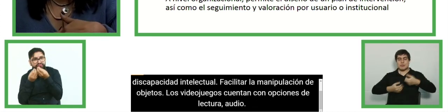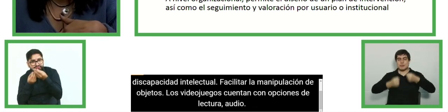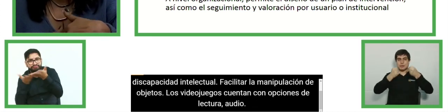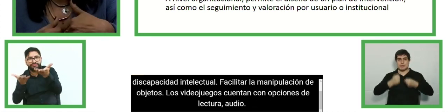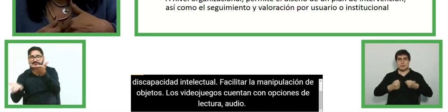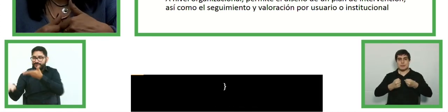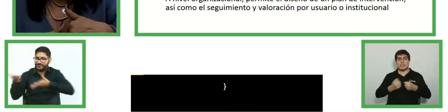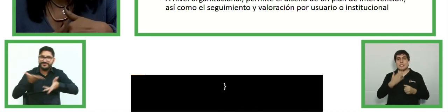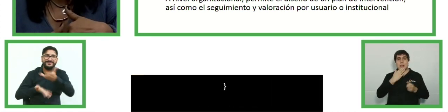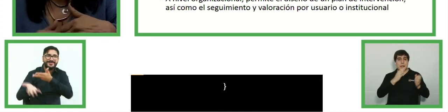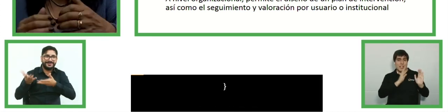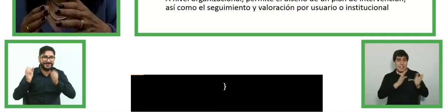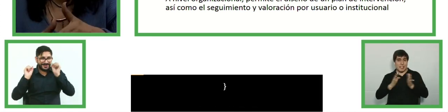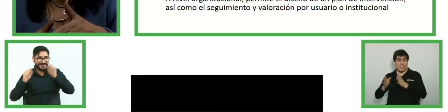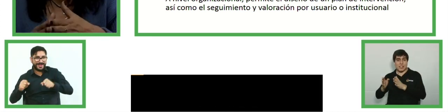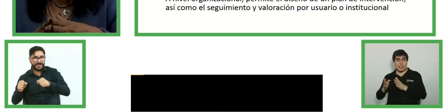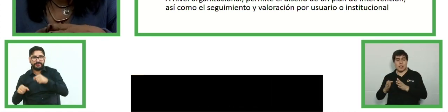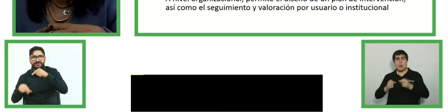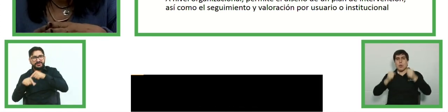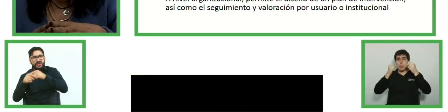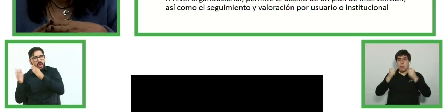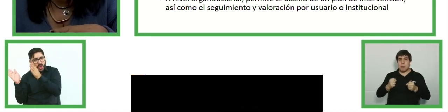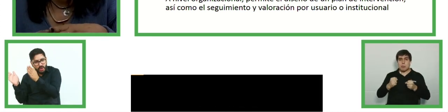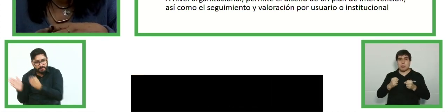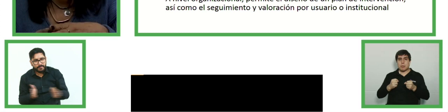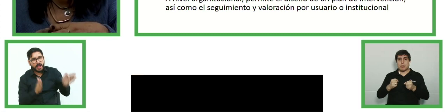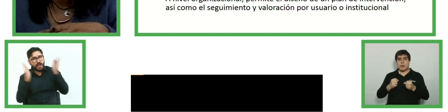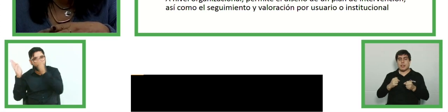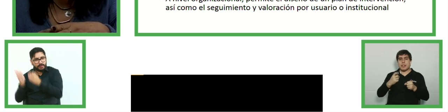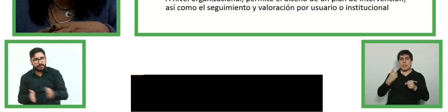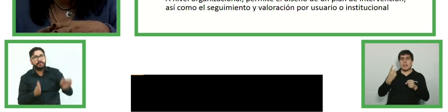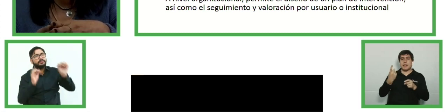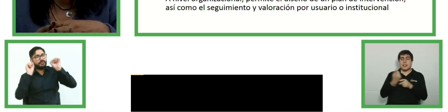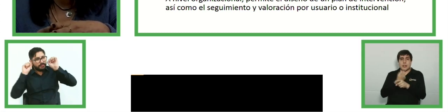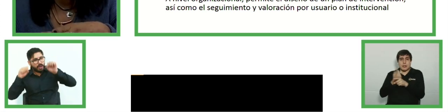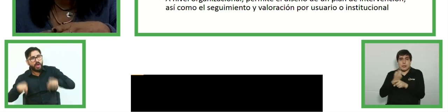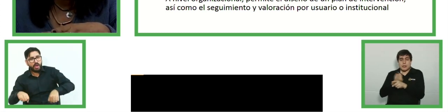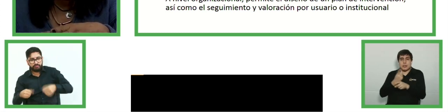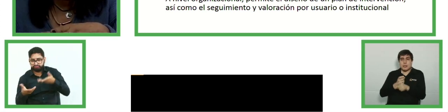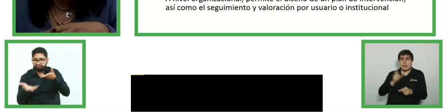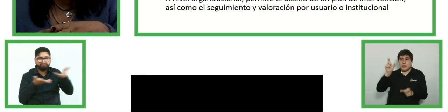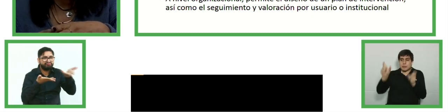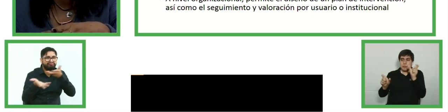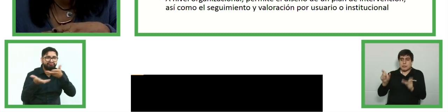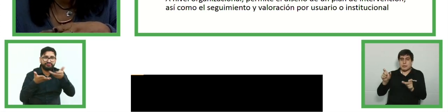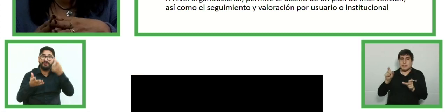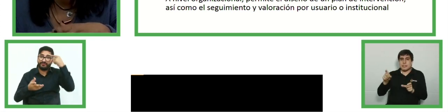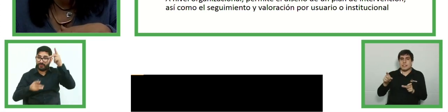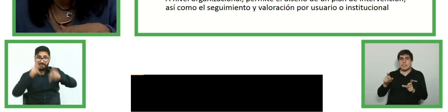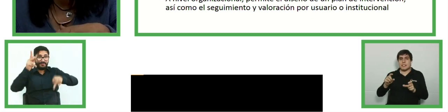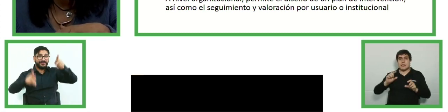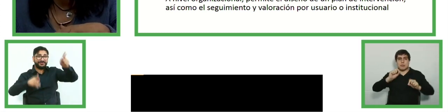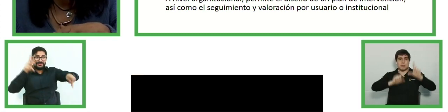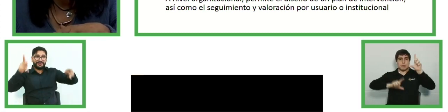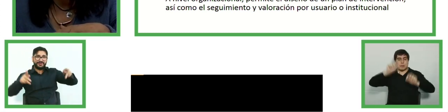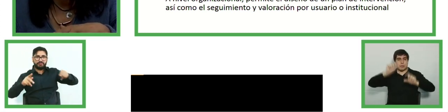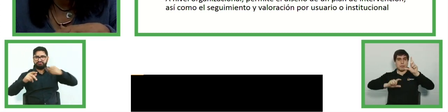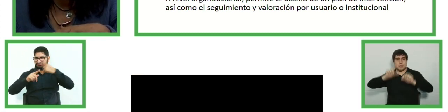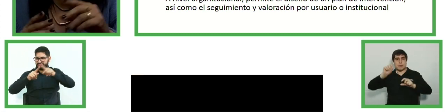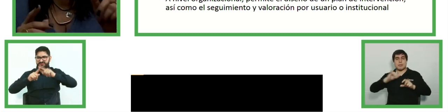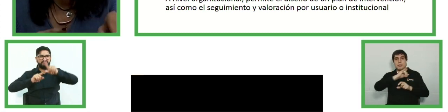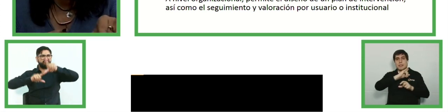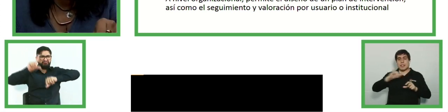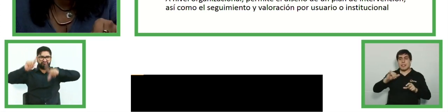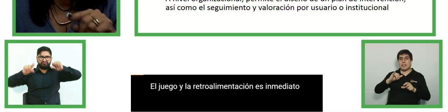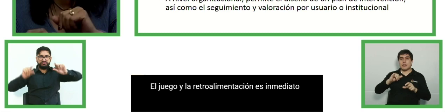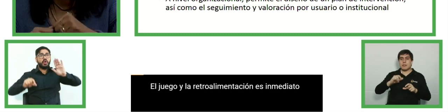to design intervention plans with different reports, analytics, and graphics to follow up by users or